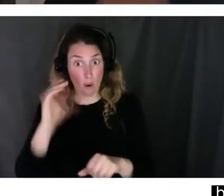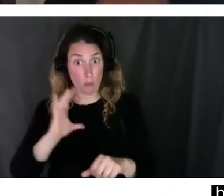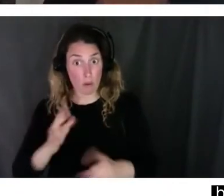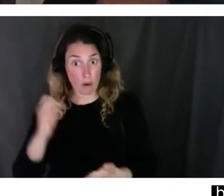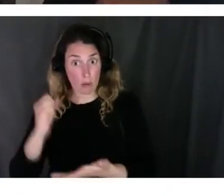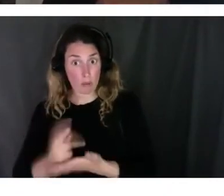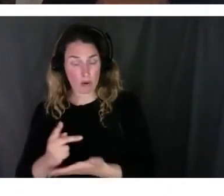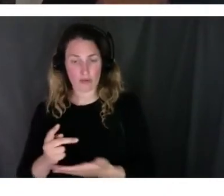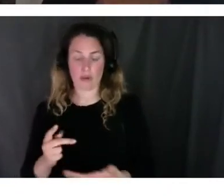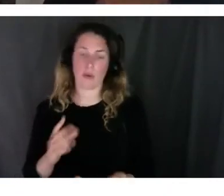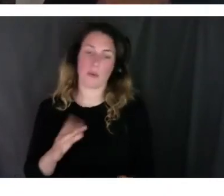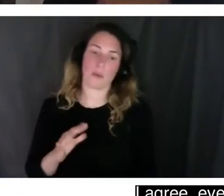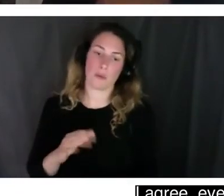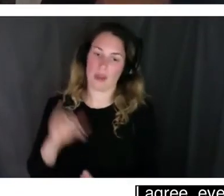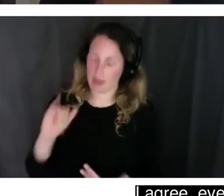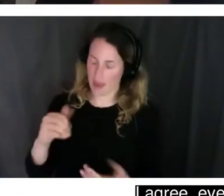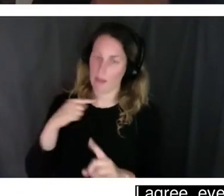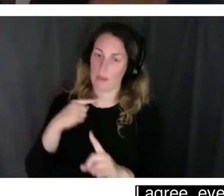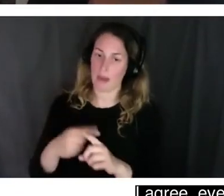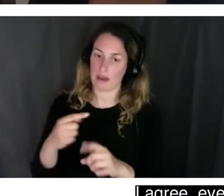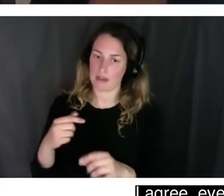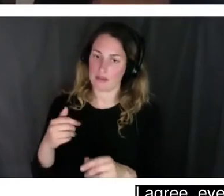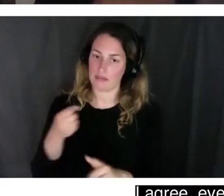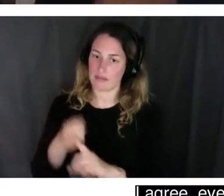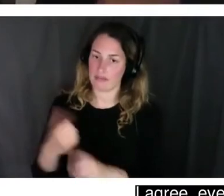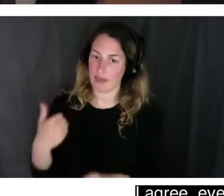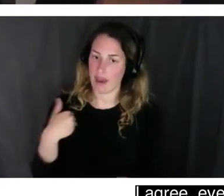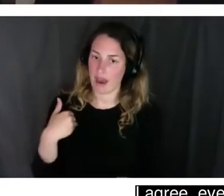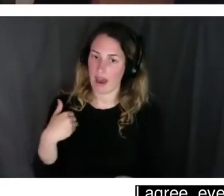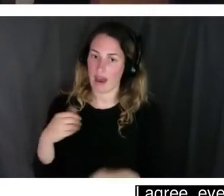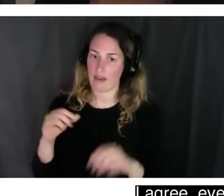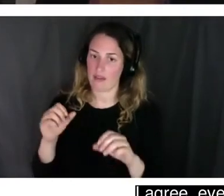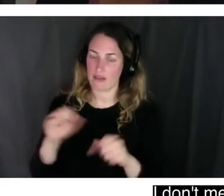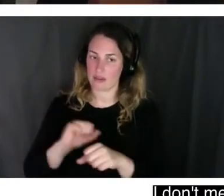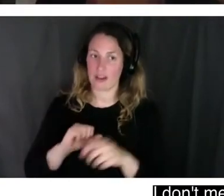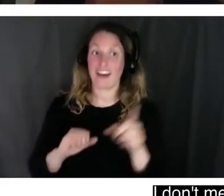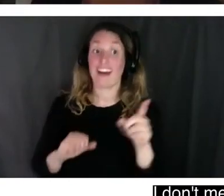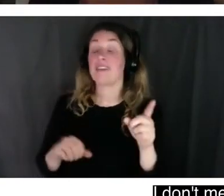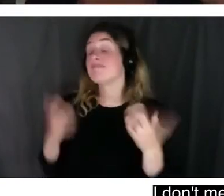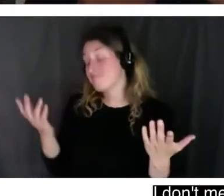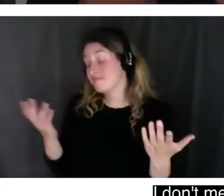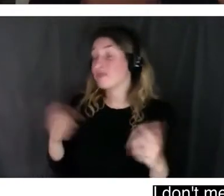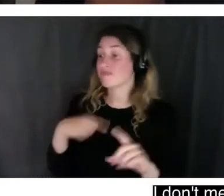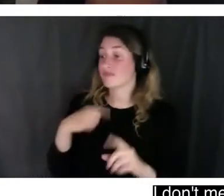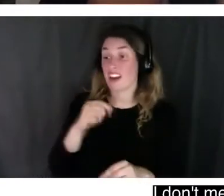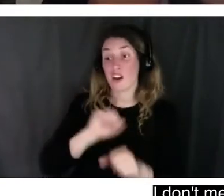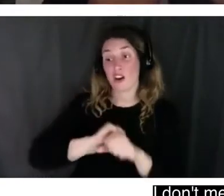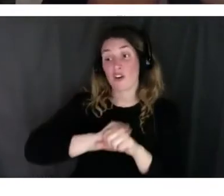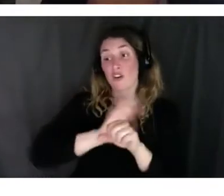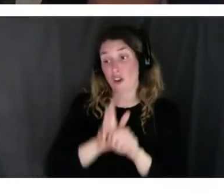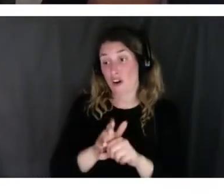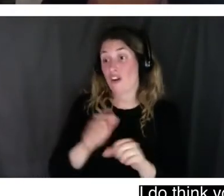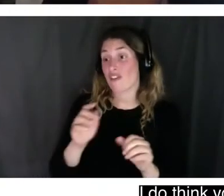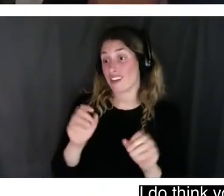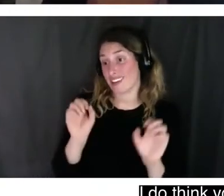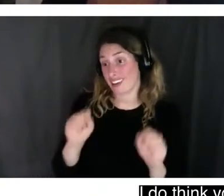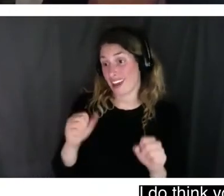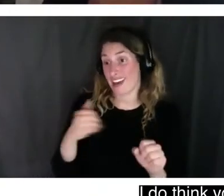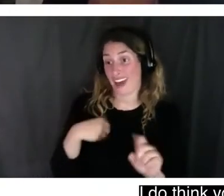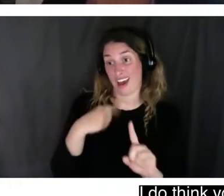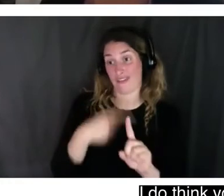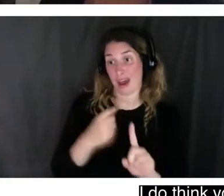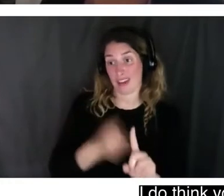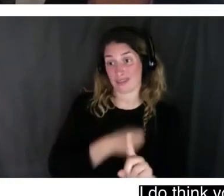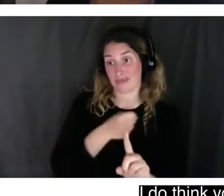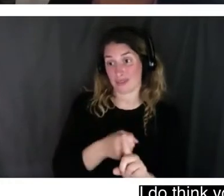seen as a positive. I agree. Even COVID has a silver lining, and I don't mean to be flippant, but there has been benefits. I do